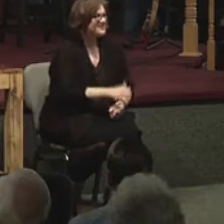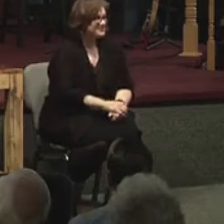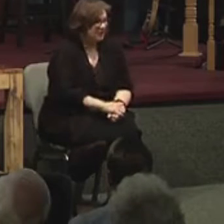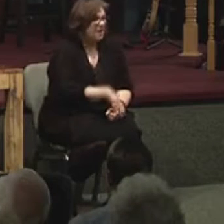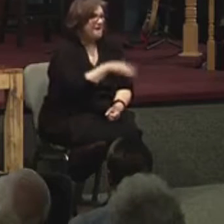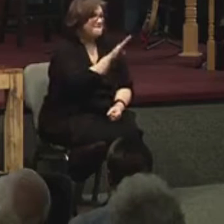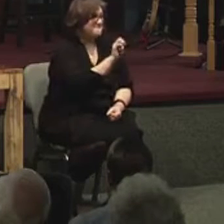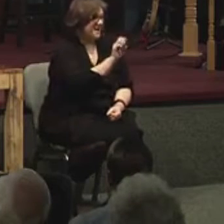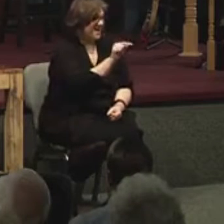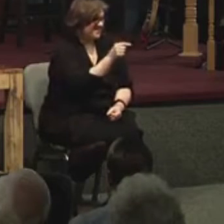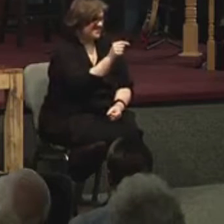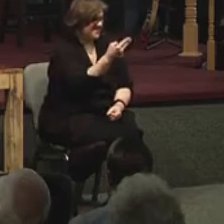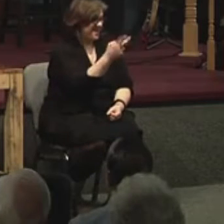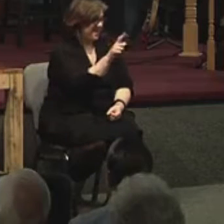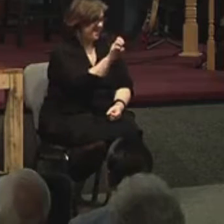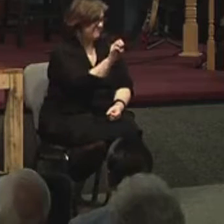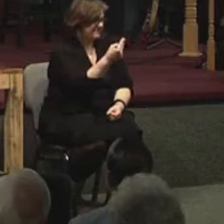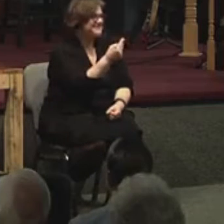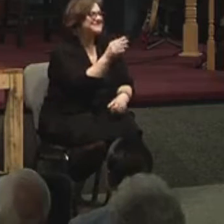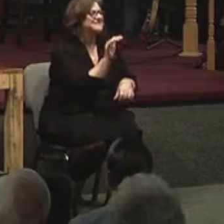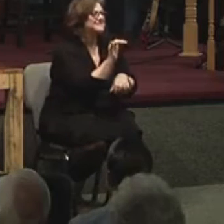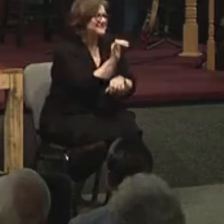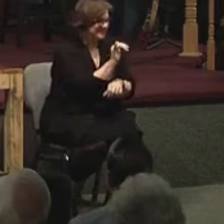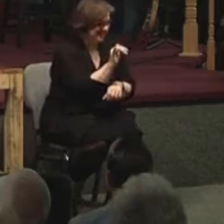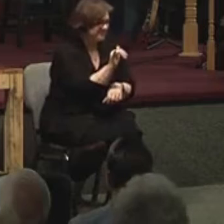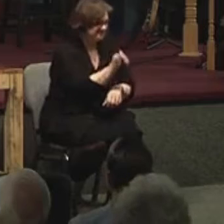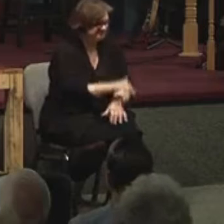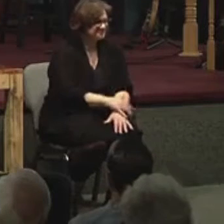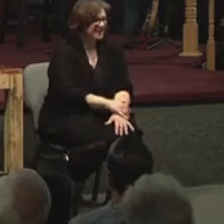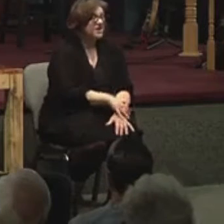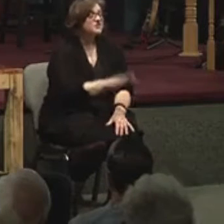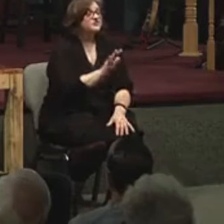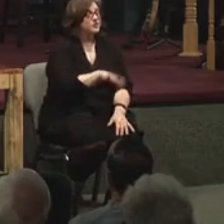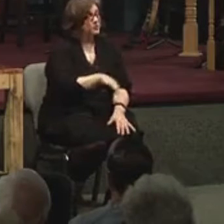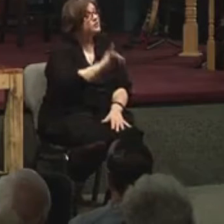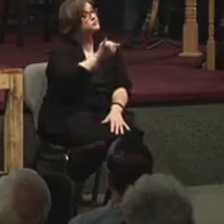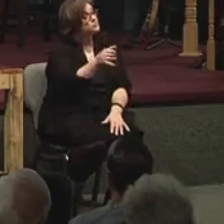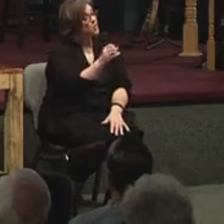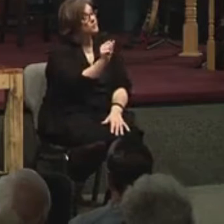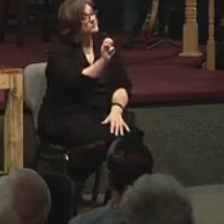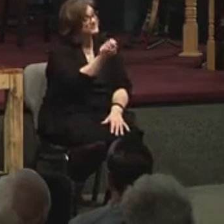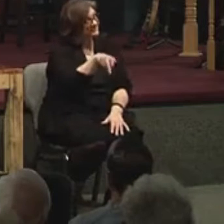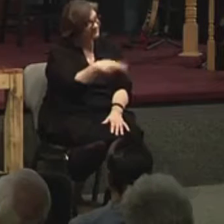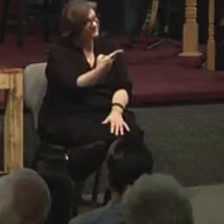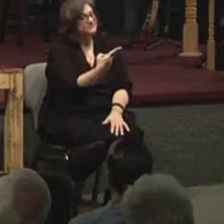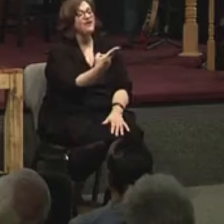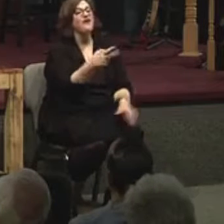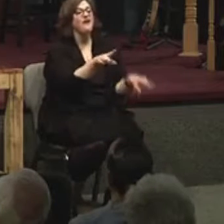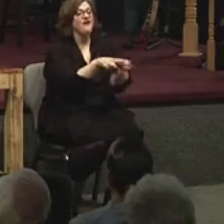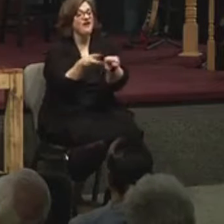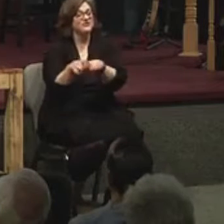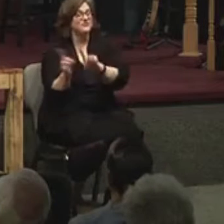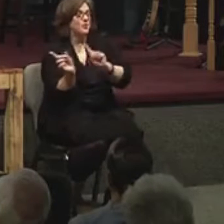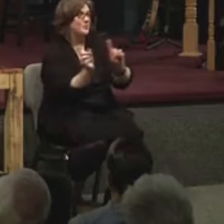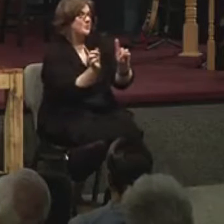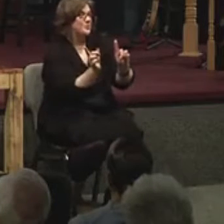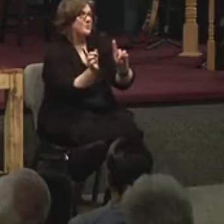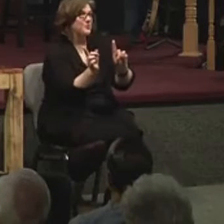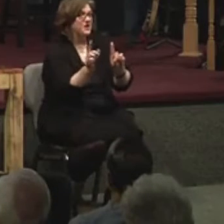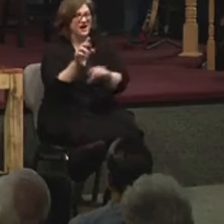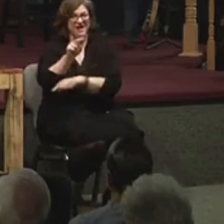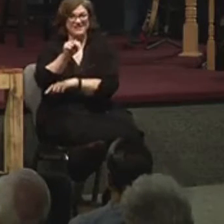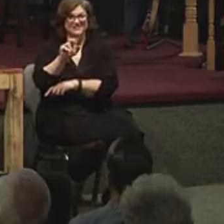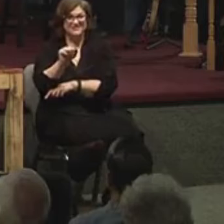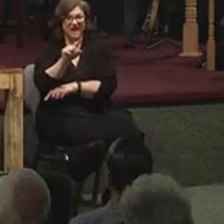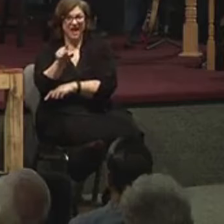Bethlehem was overcrowded. Verse 4, it says, "So Joseph also went up to the town from the town